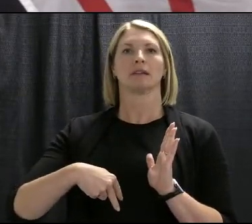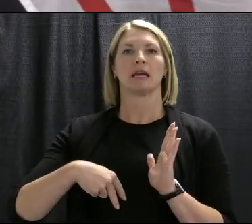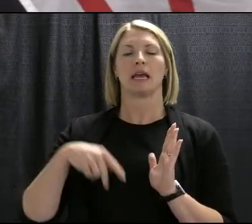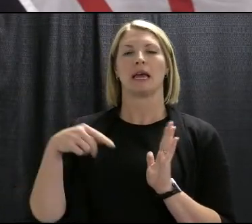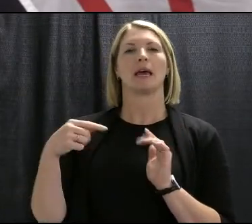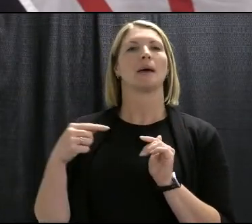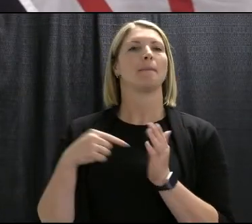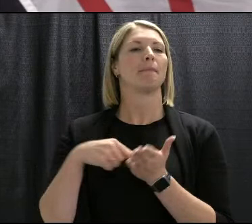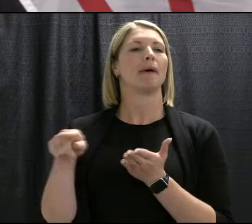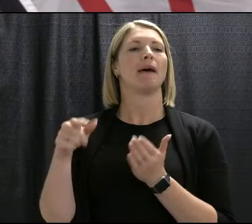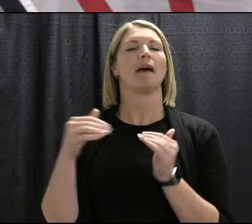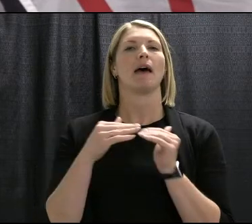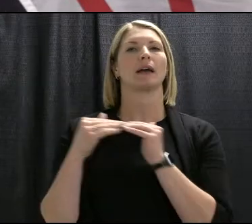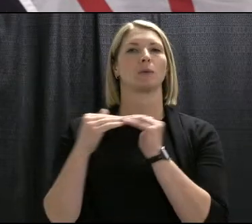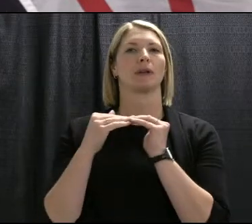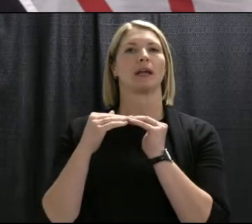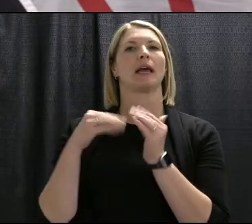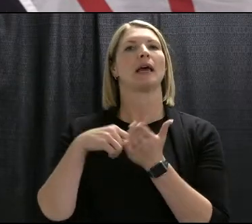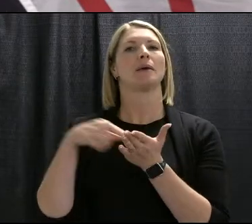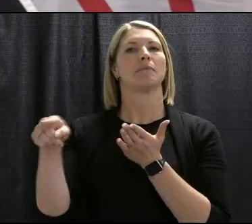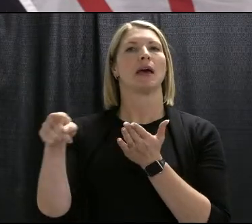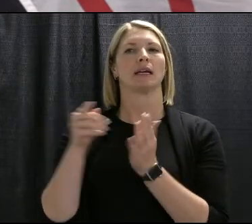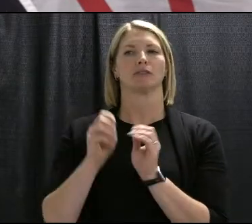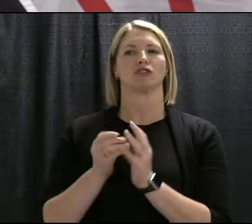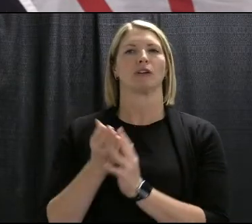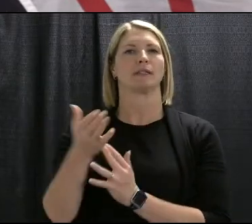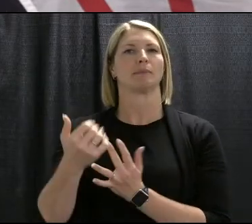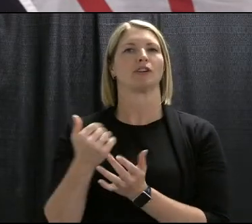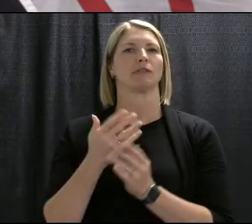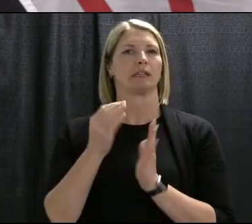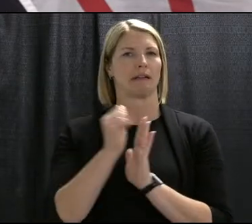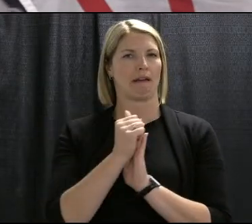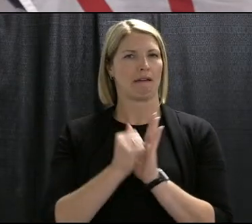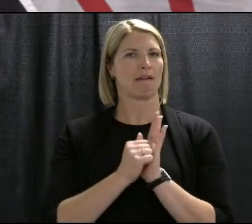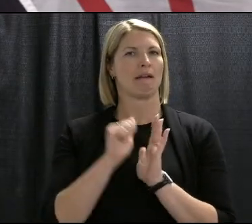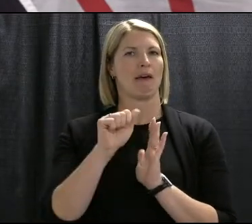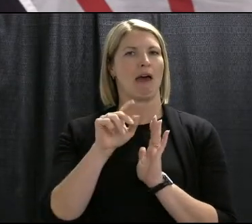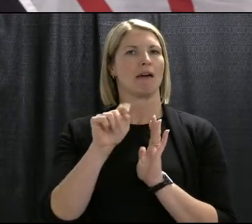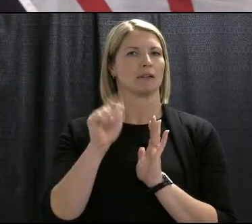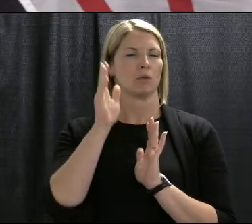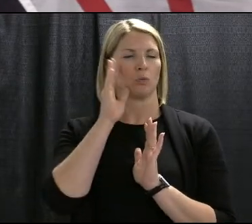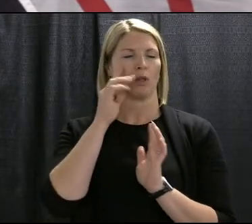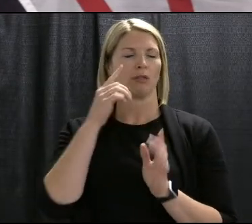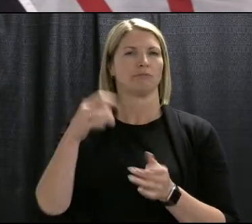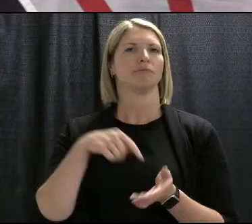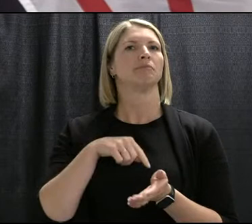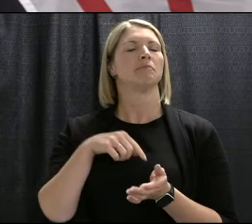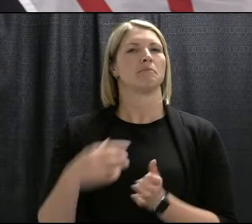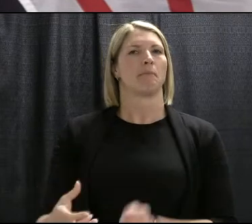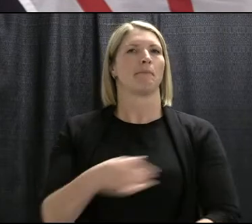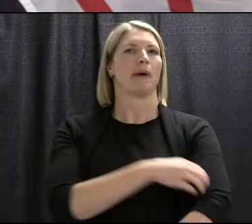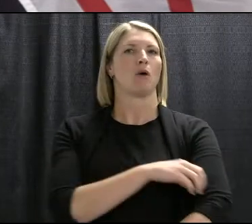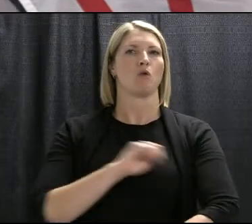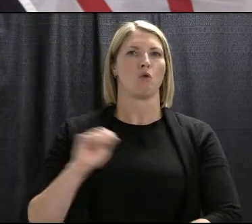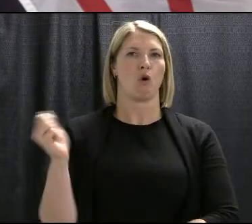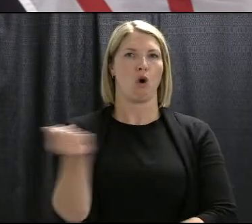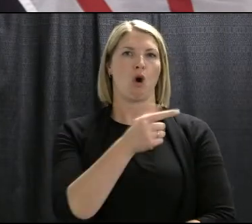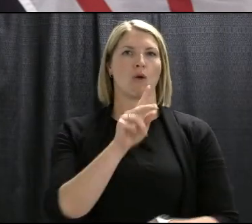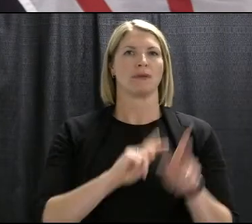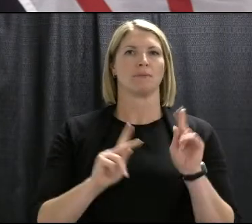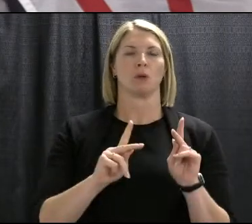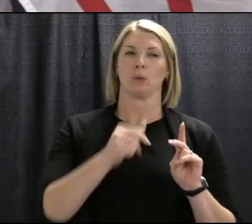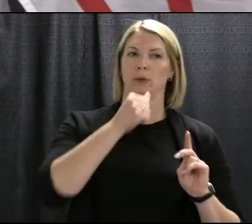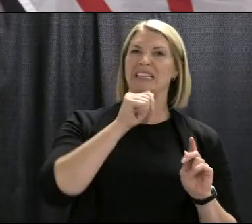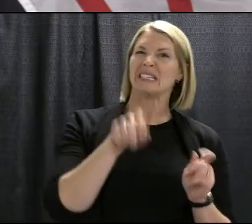Pay Transparency Act will be meaningful to all workers in the province and will be particularly impactful to women and gender-diverse